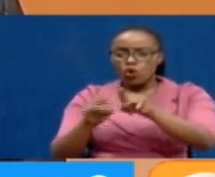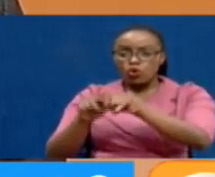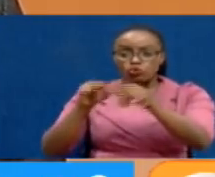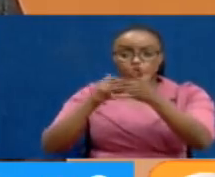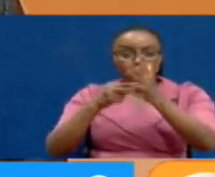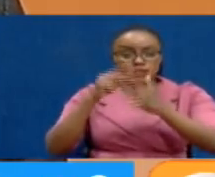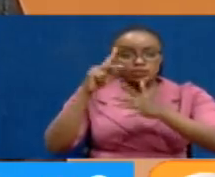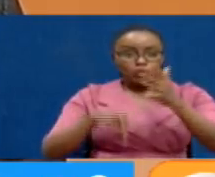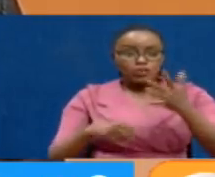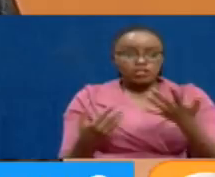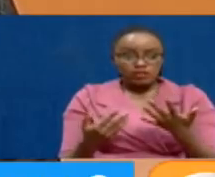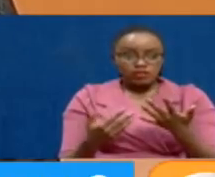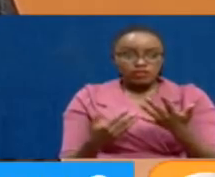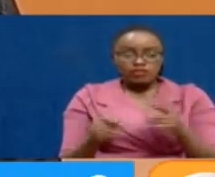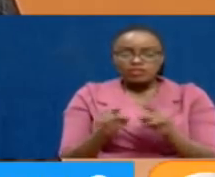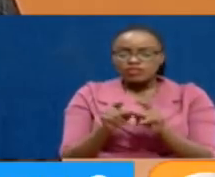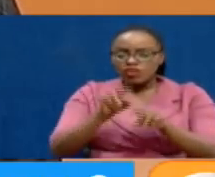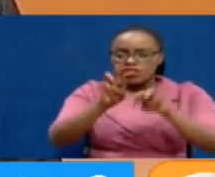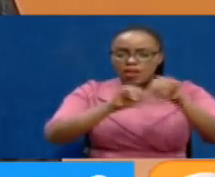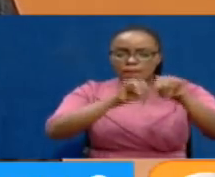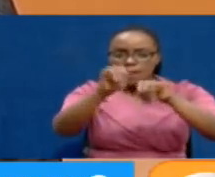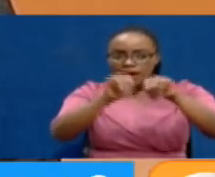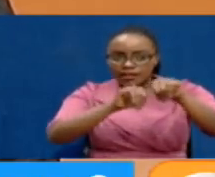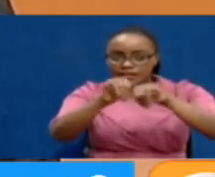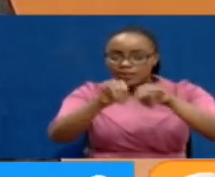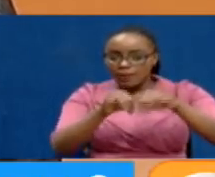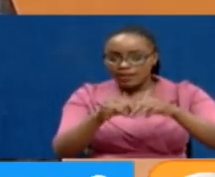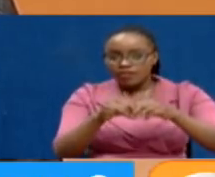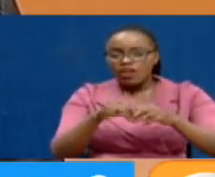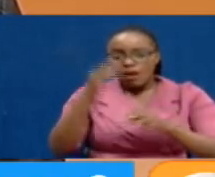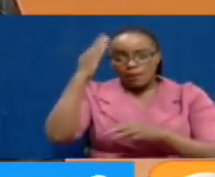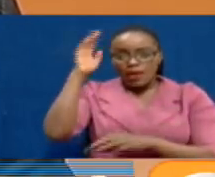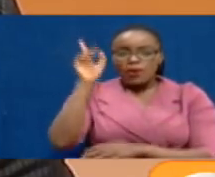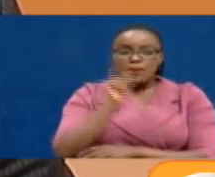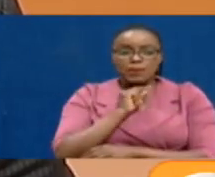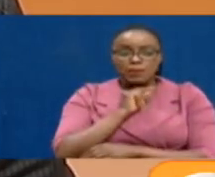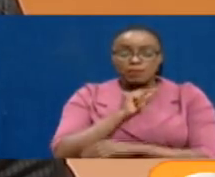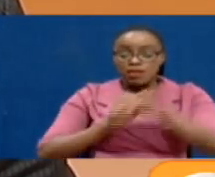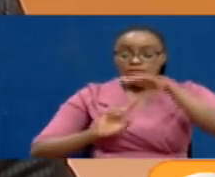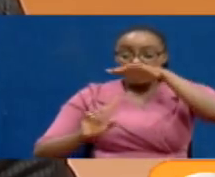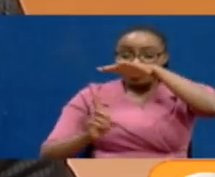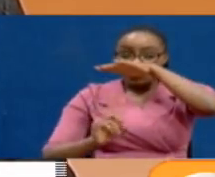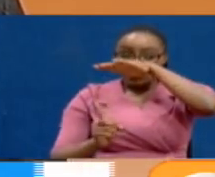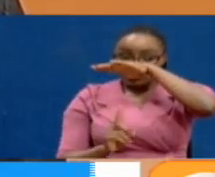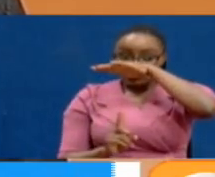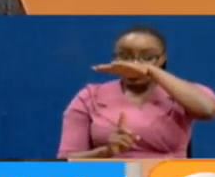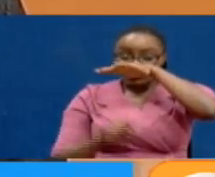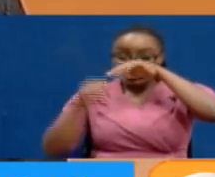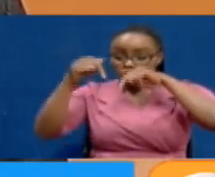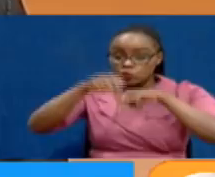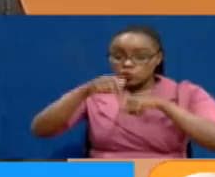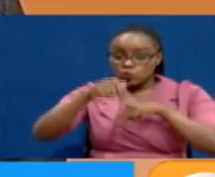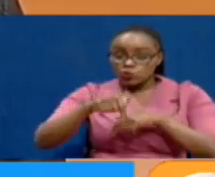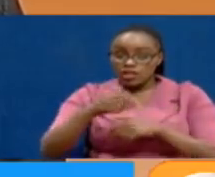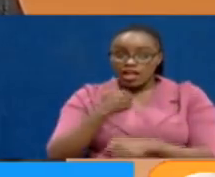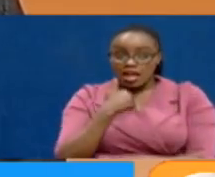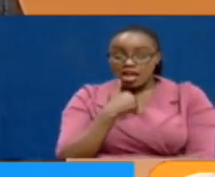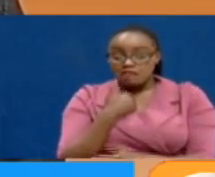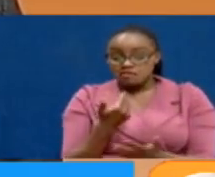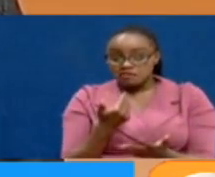means clinical management protocols. I know that the ministry today has been